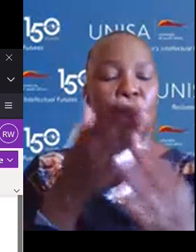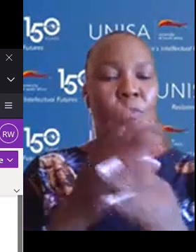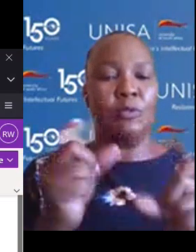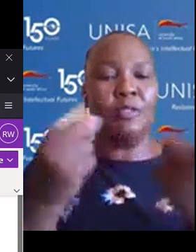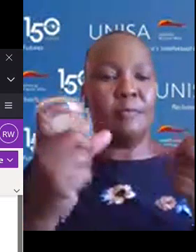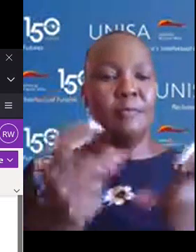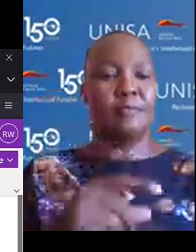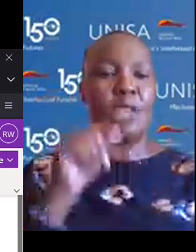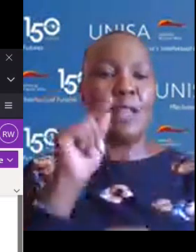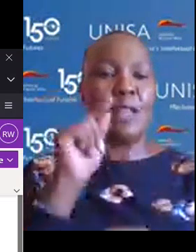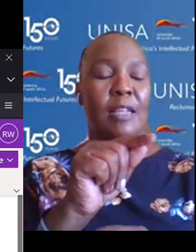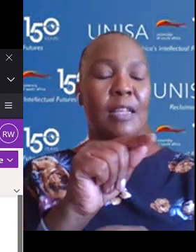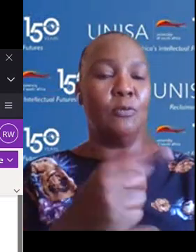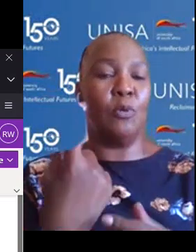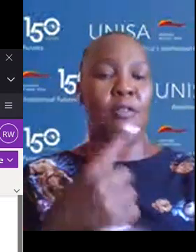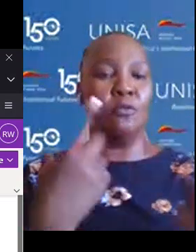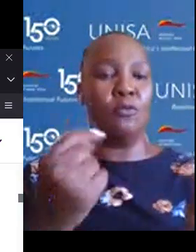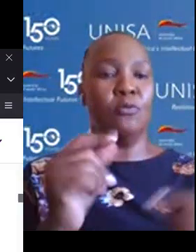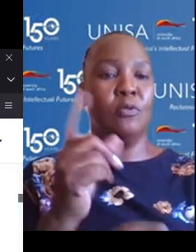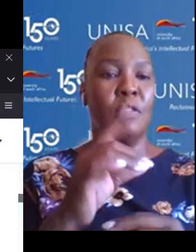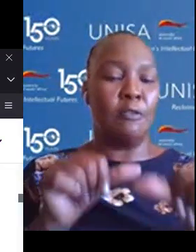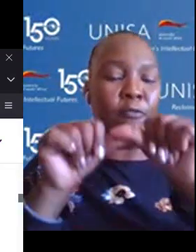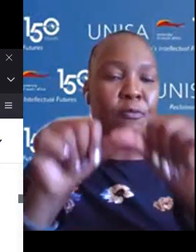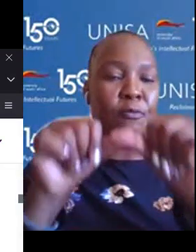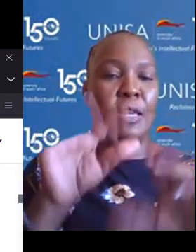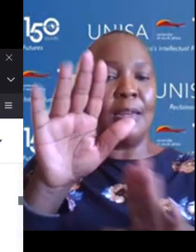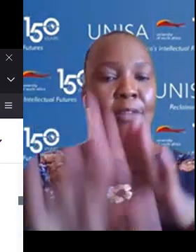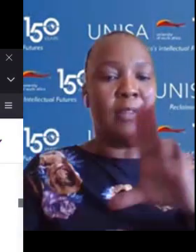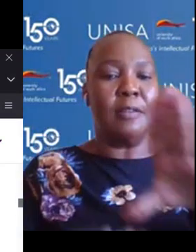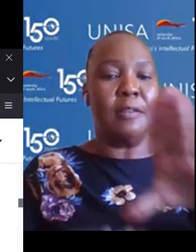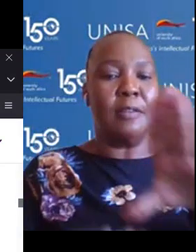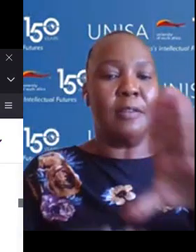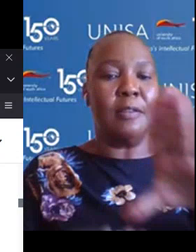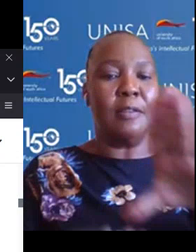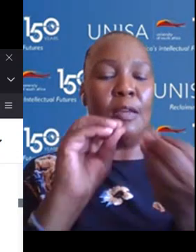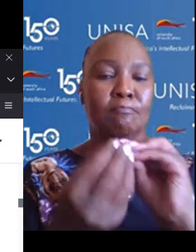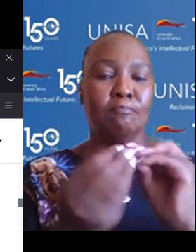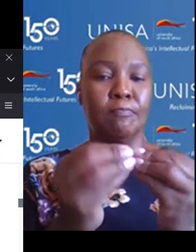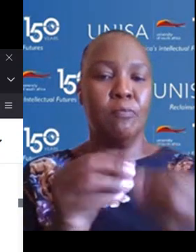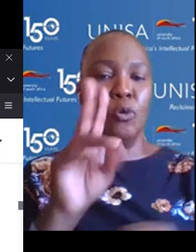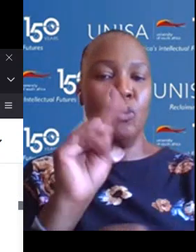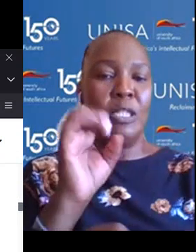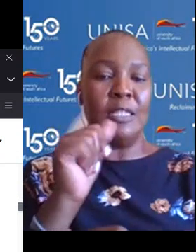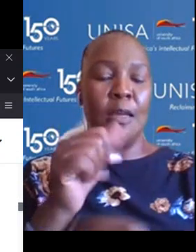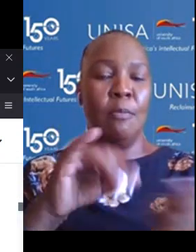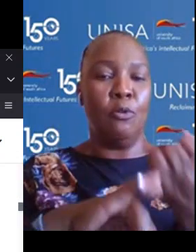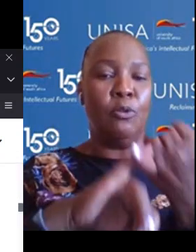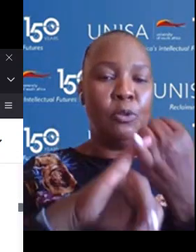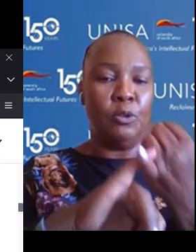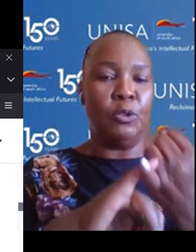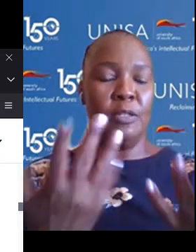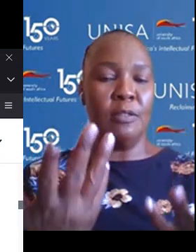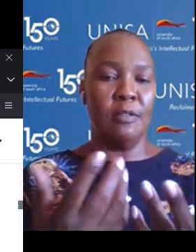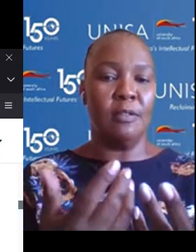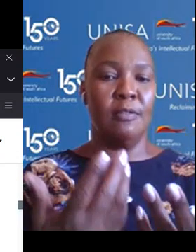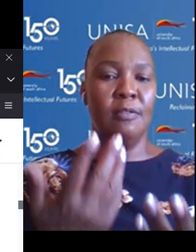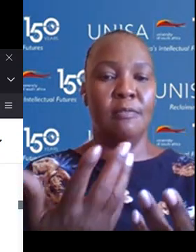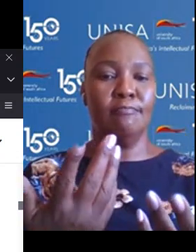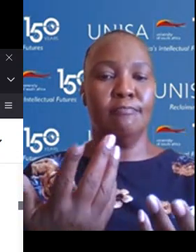So for this one, what we're going to do, if we follow the steps that's on here, so we created the UNISA module or a